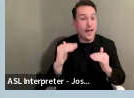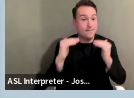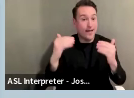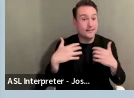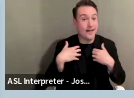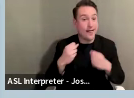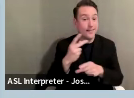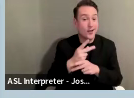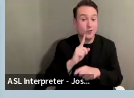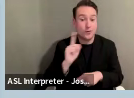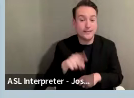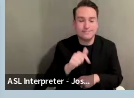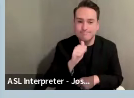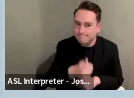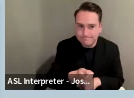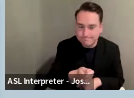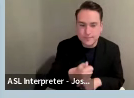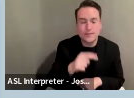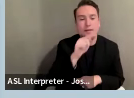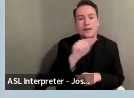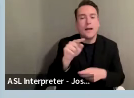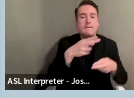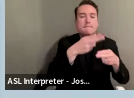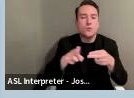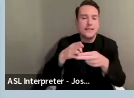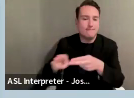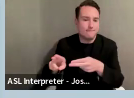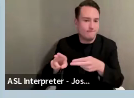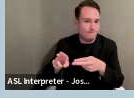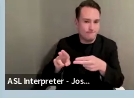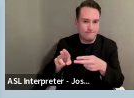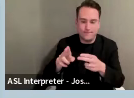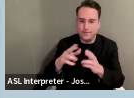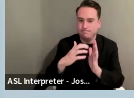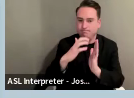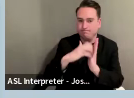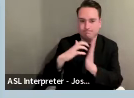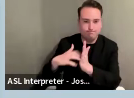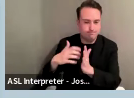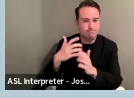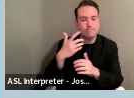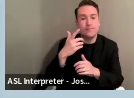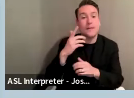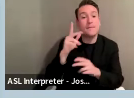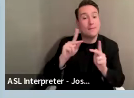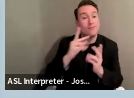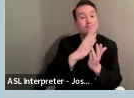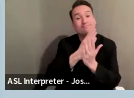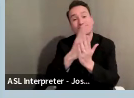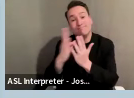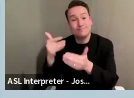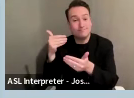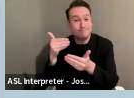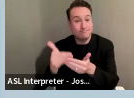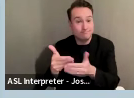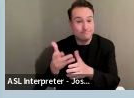These are very brief forms that typically people in the later stages in life will complete when they